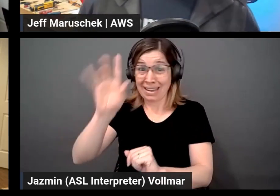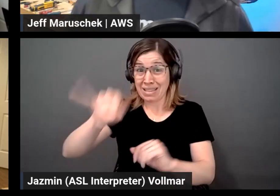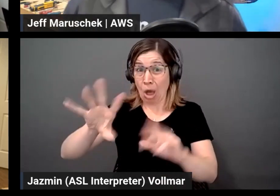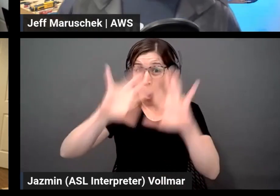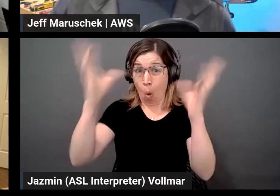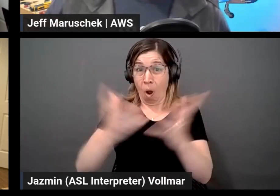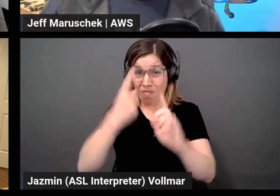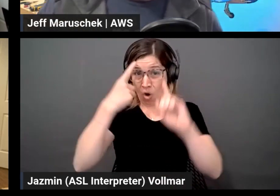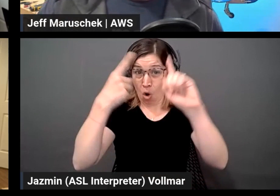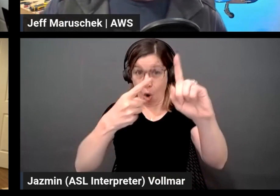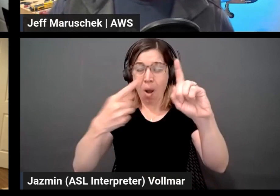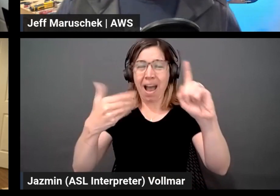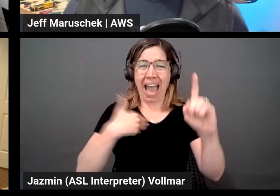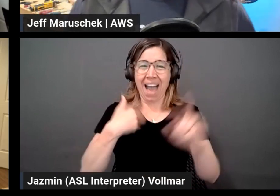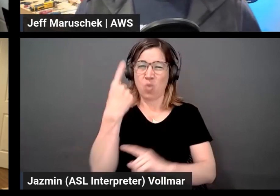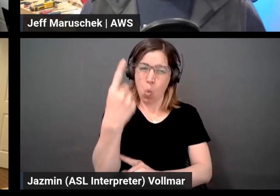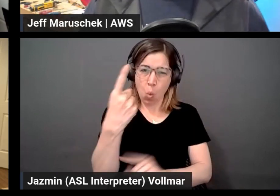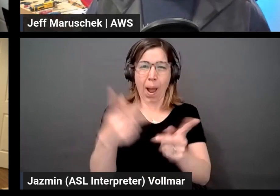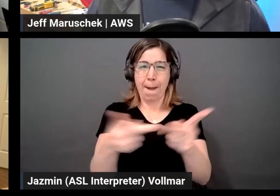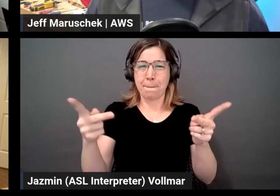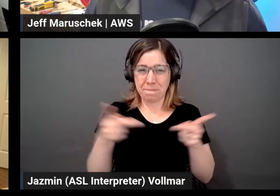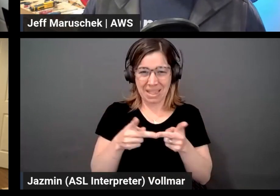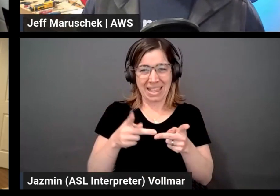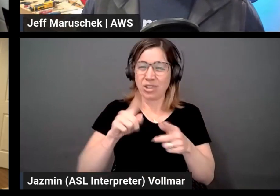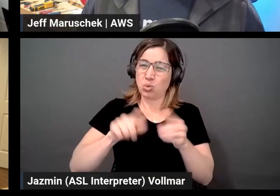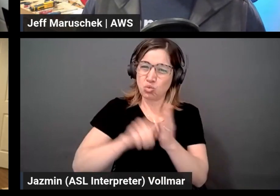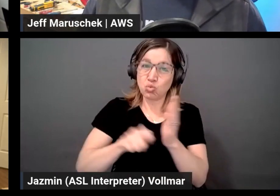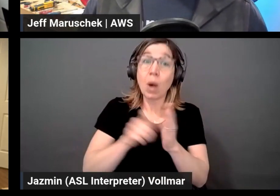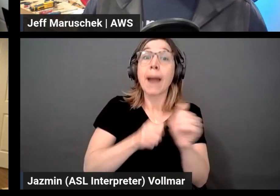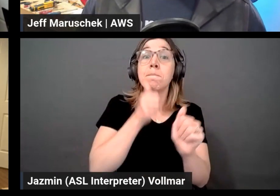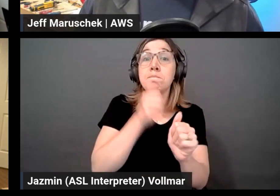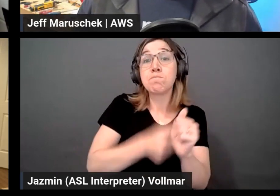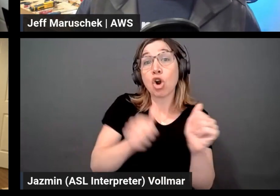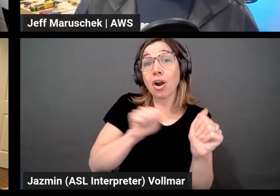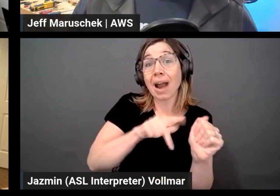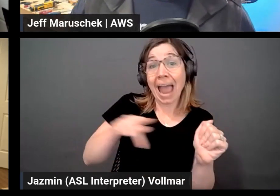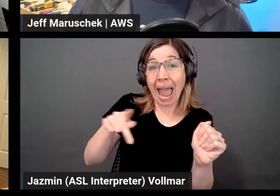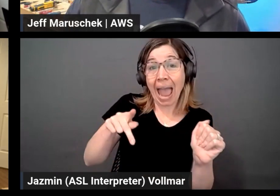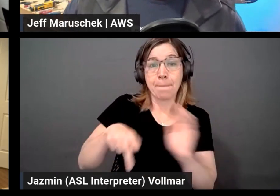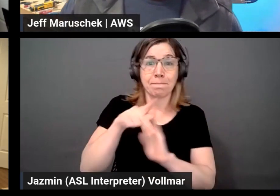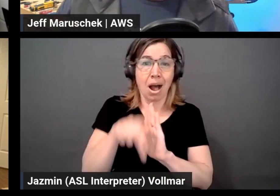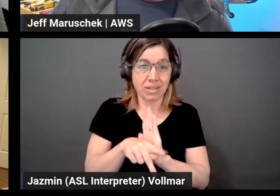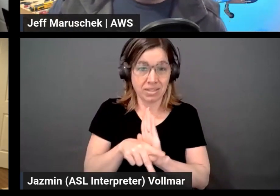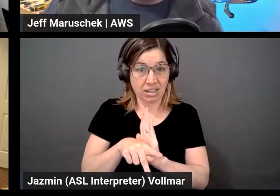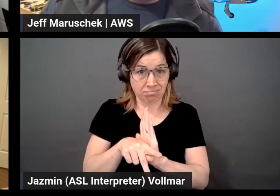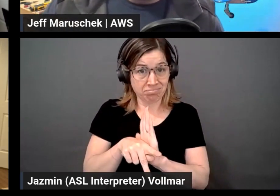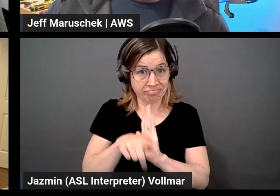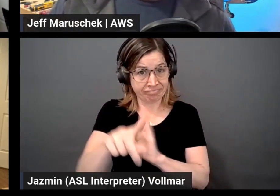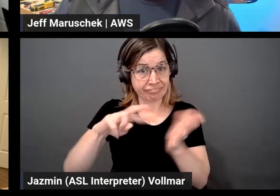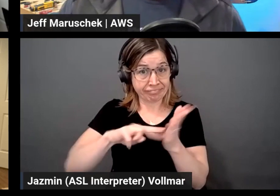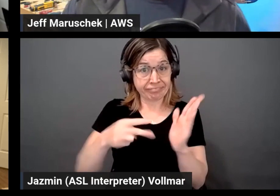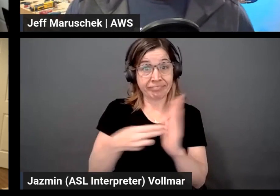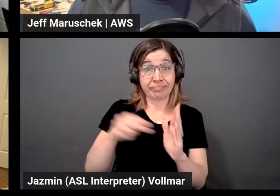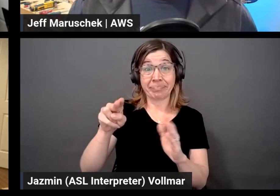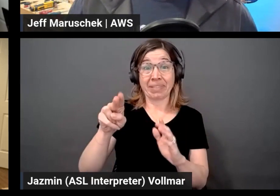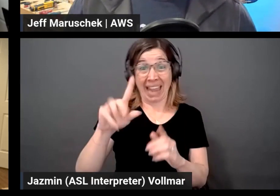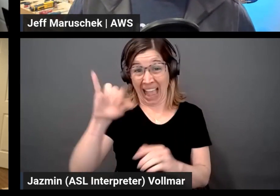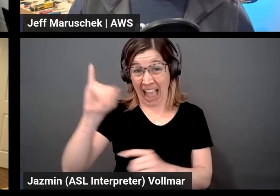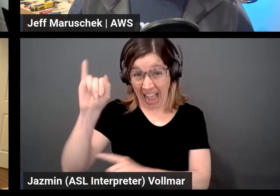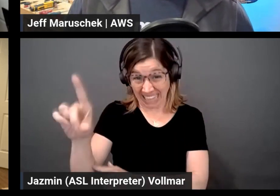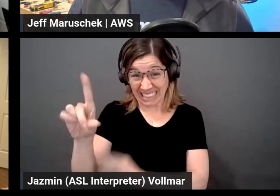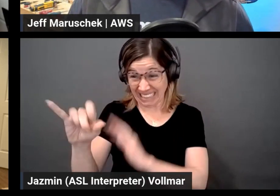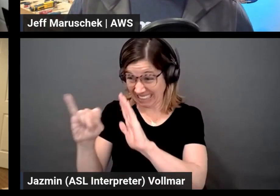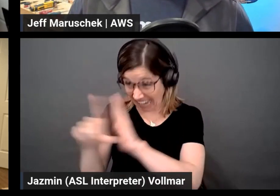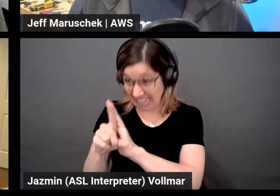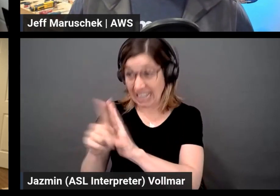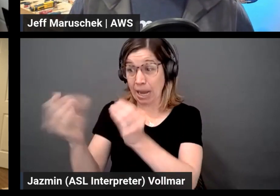have a centralized place to actually write per app policy. So you can use those claims that you get from both the identity provider and device trust provider